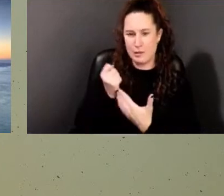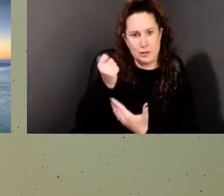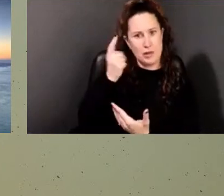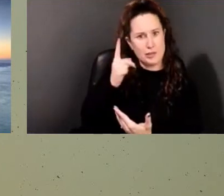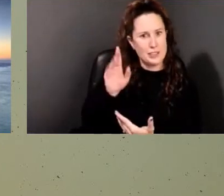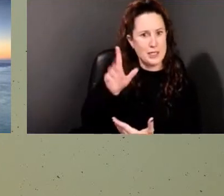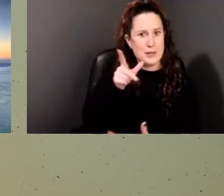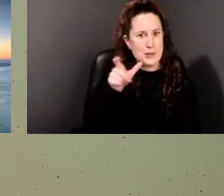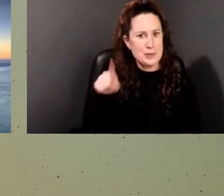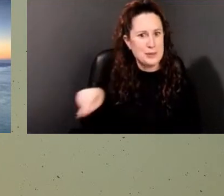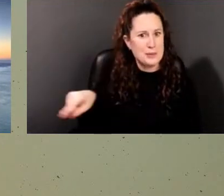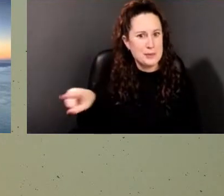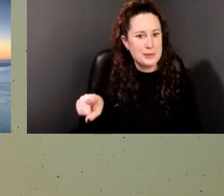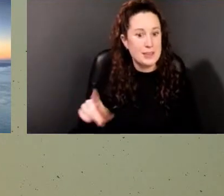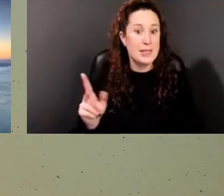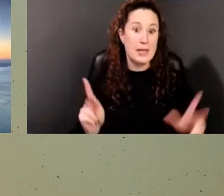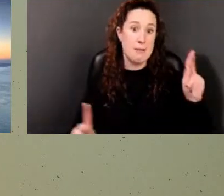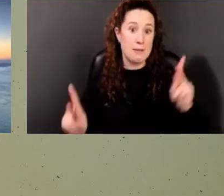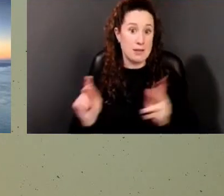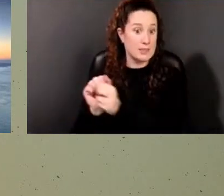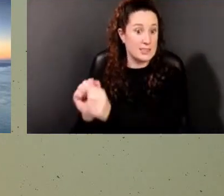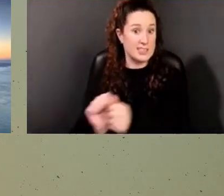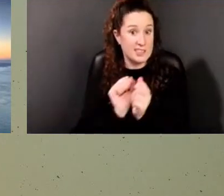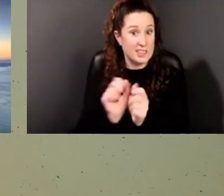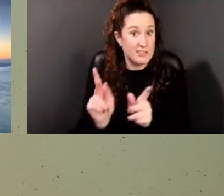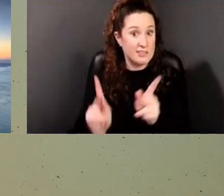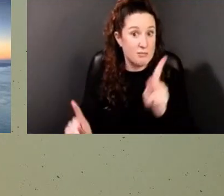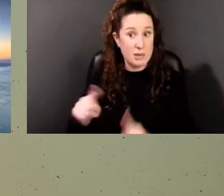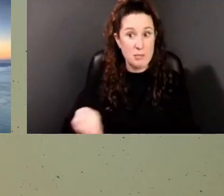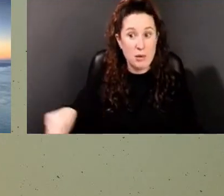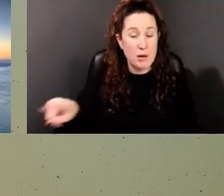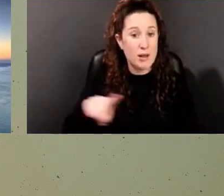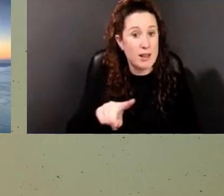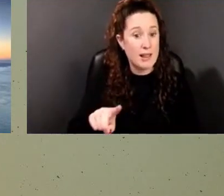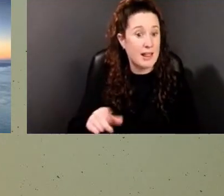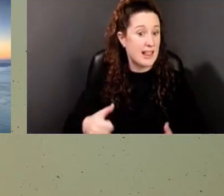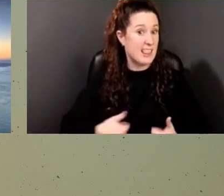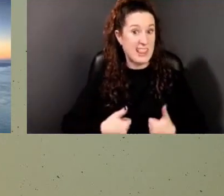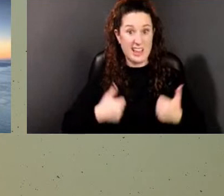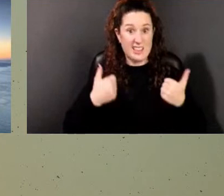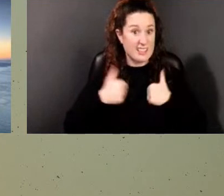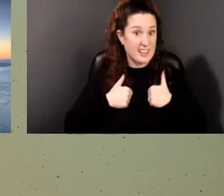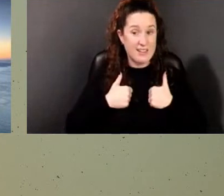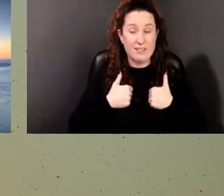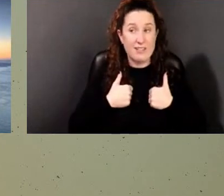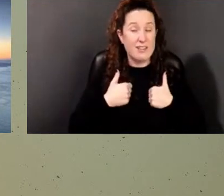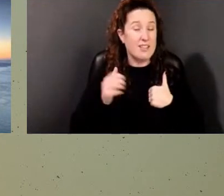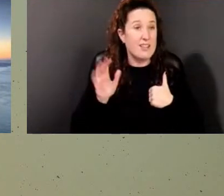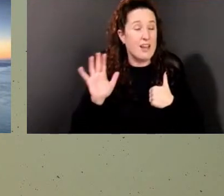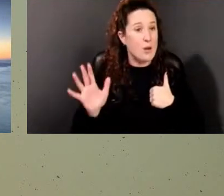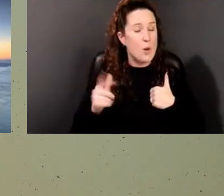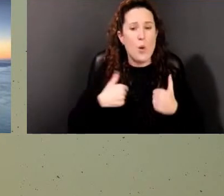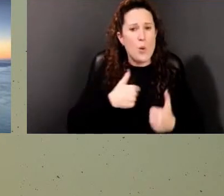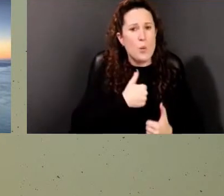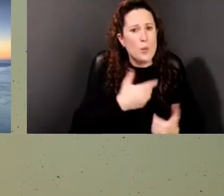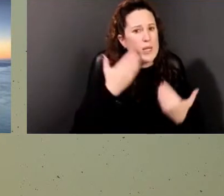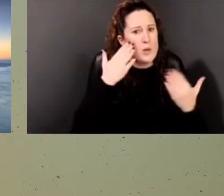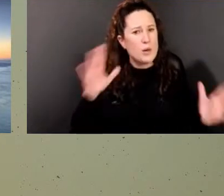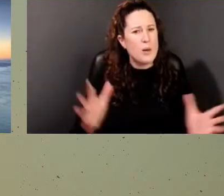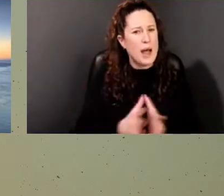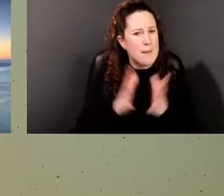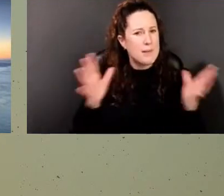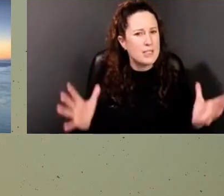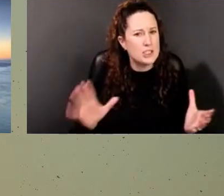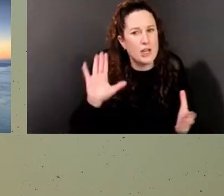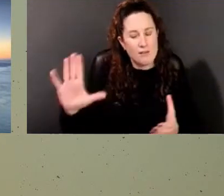These enslaved people lived in a veil, as Du Bois said, and he pointed it out. We don't know how much of that story,